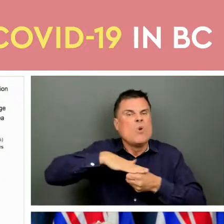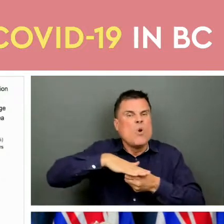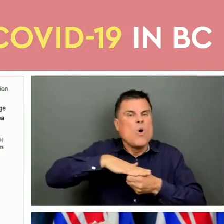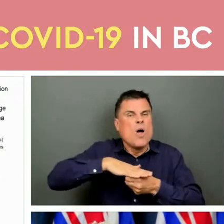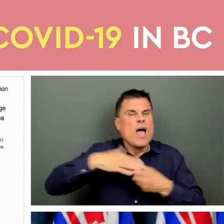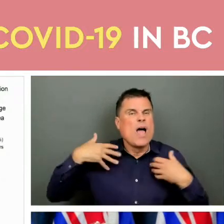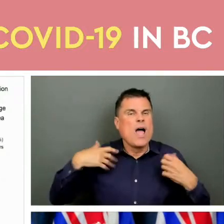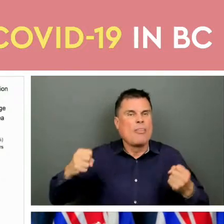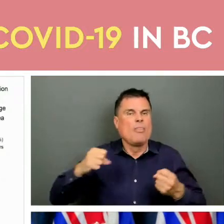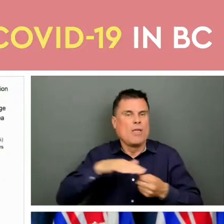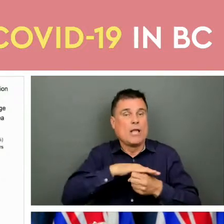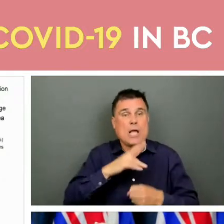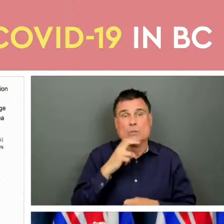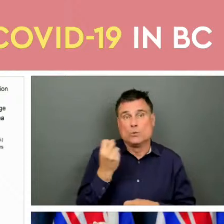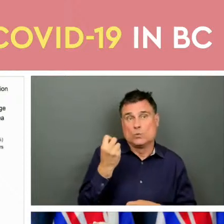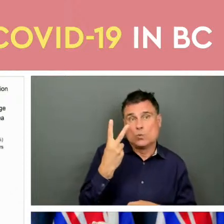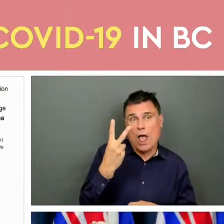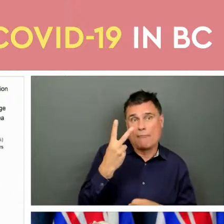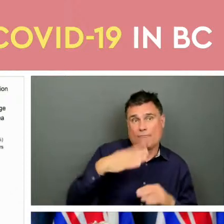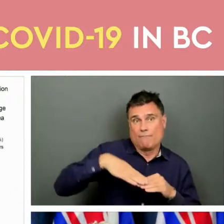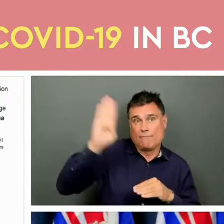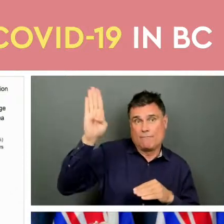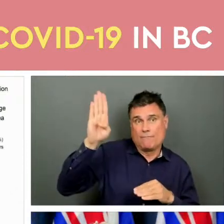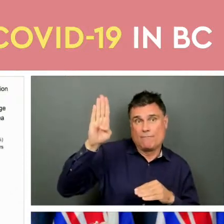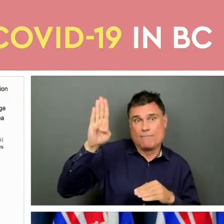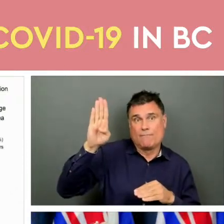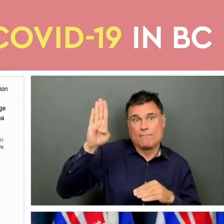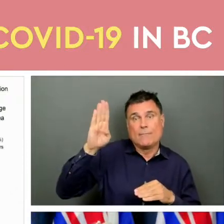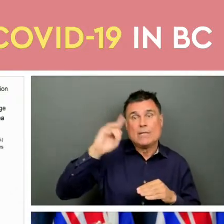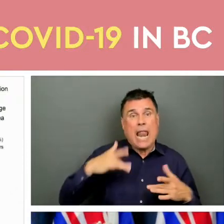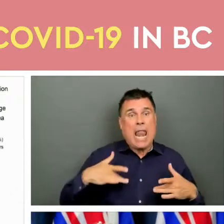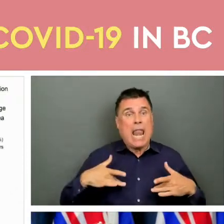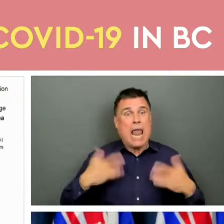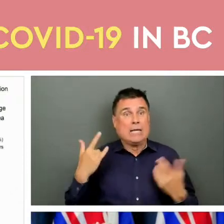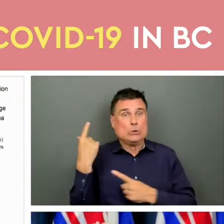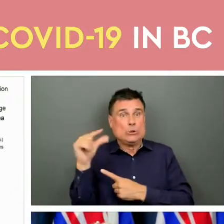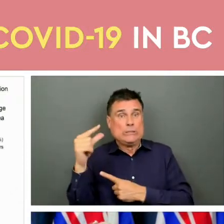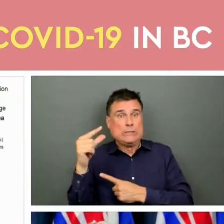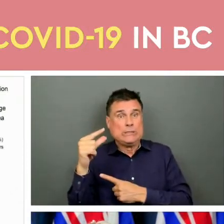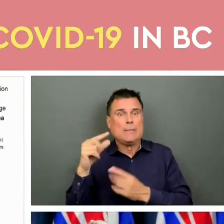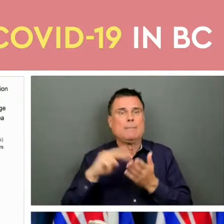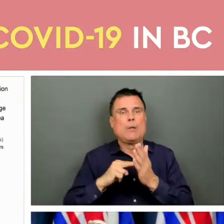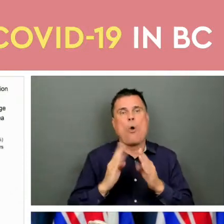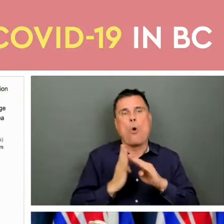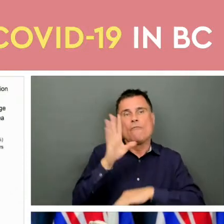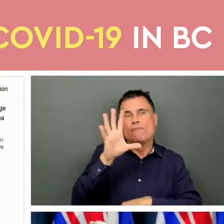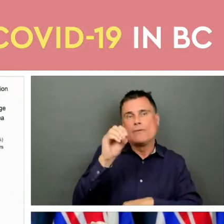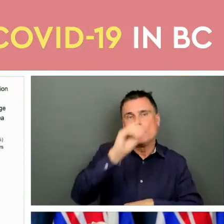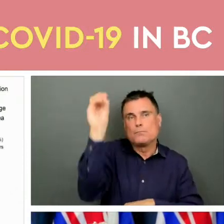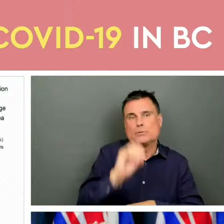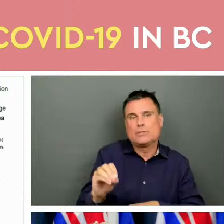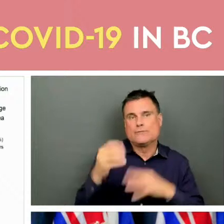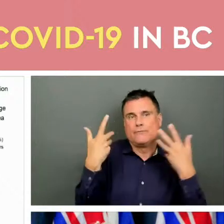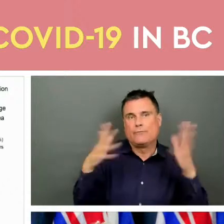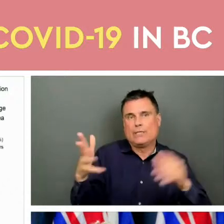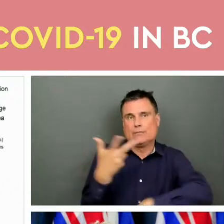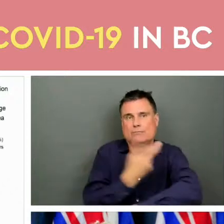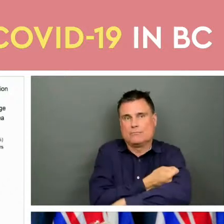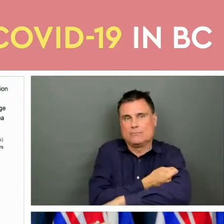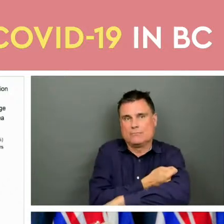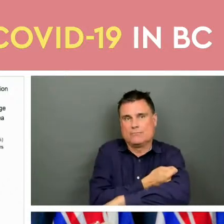and above. And I will note the lightest color green is above 50%. So everywhere in the province, we've